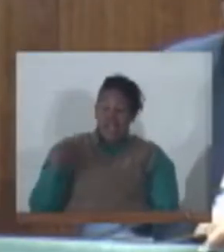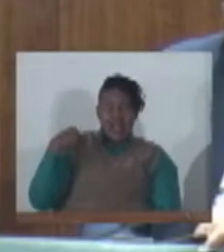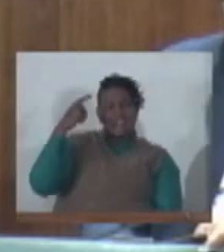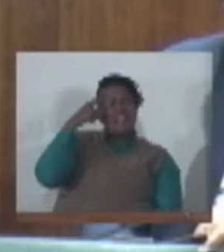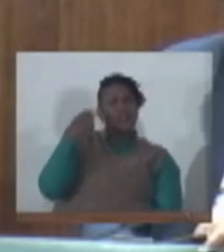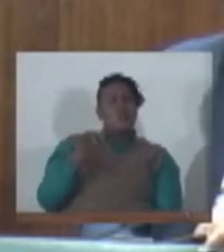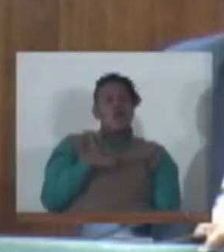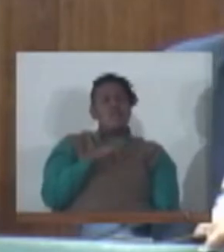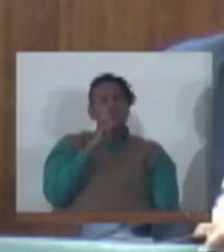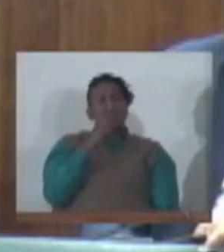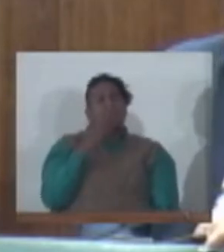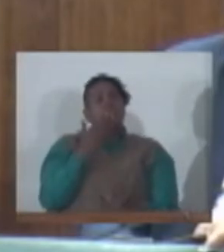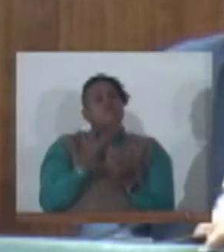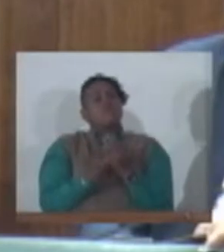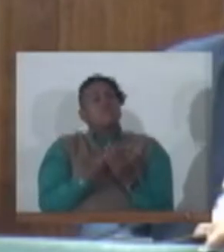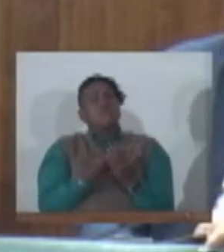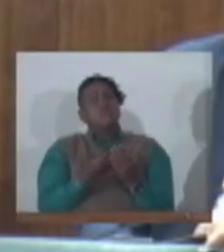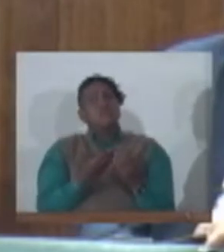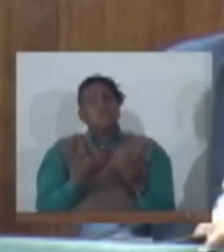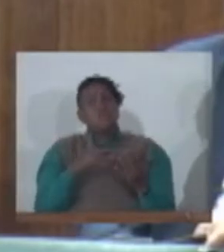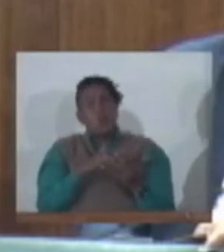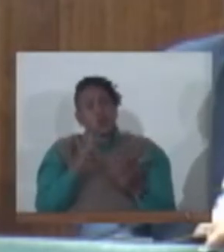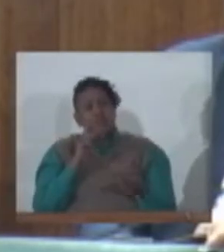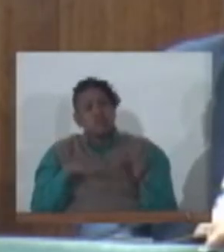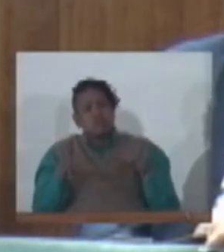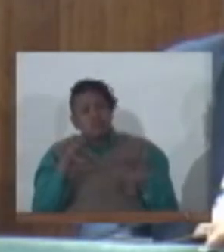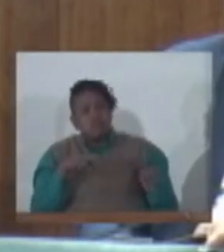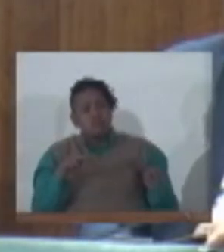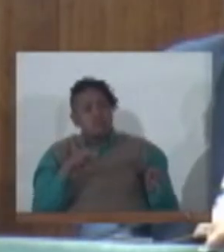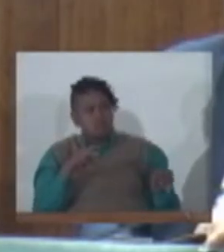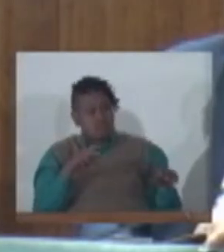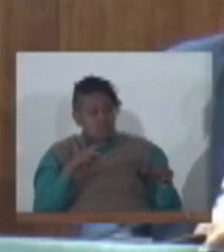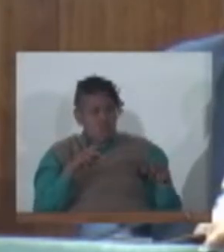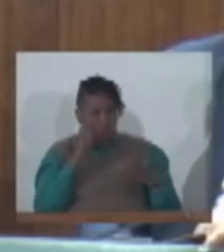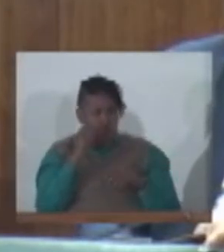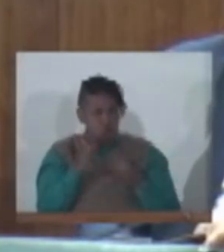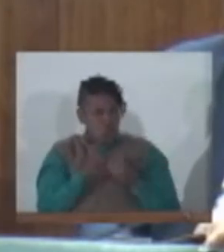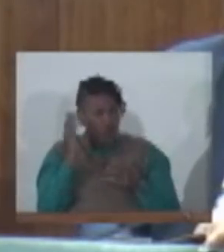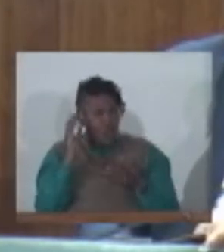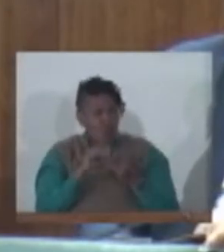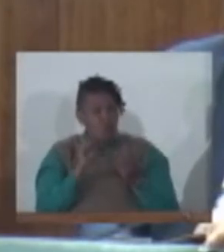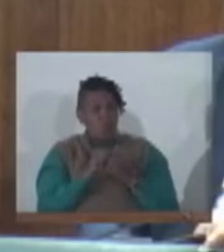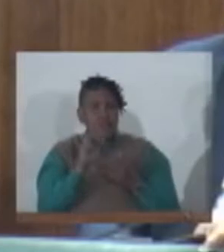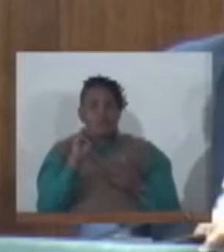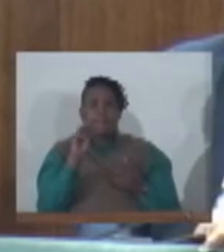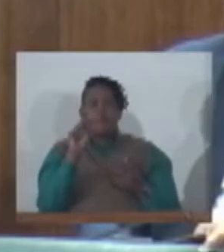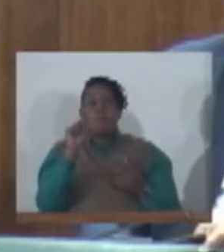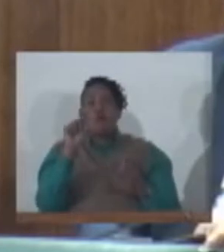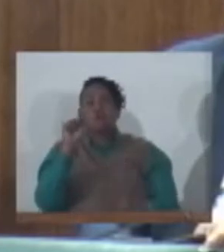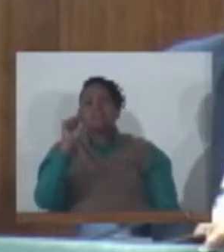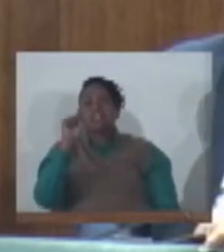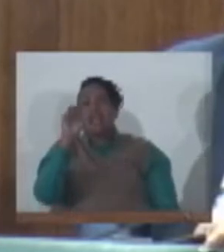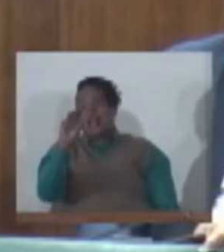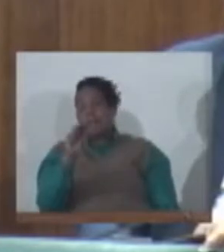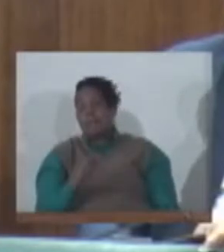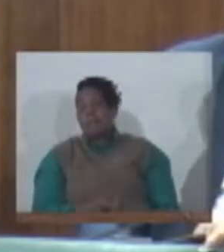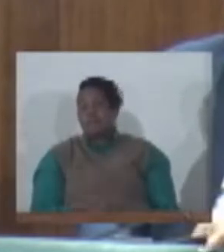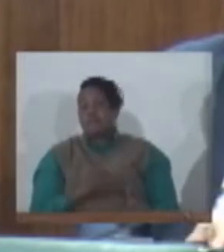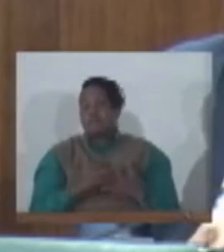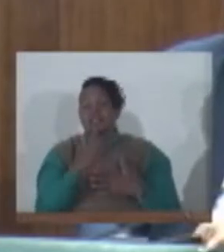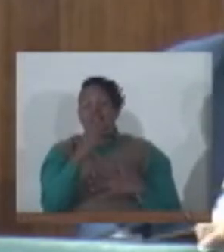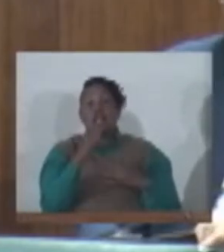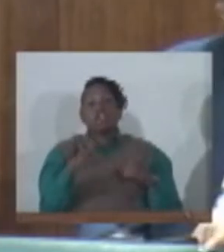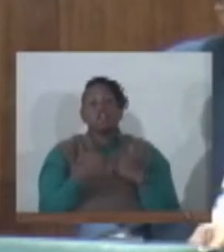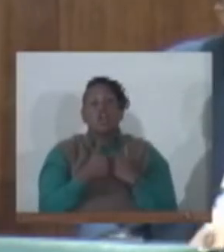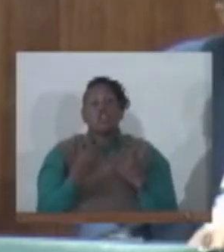have a very good case study to make with Mount Salem. The next challenge